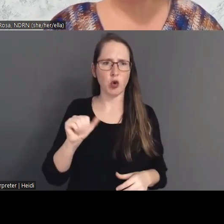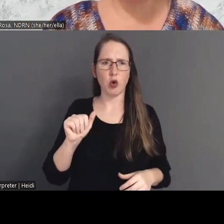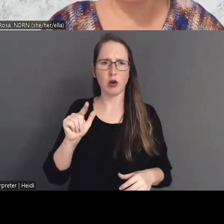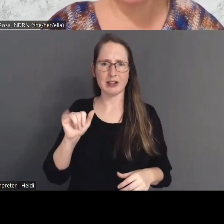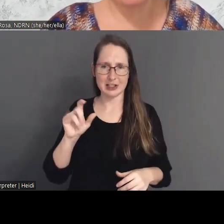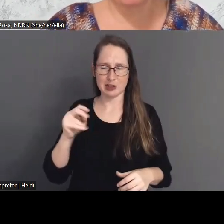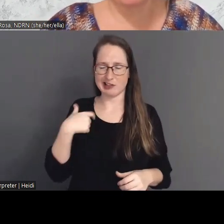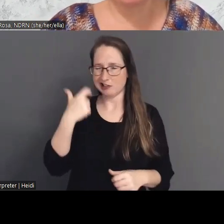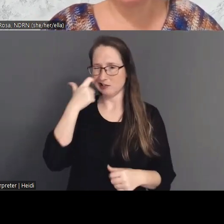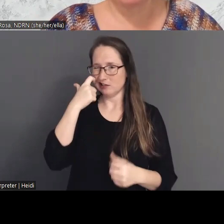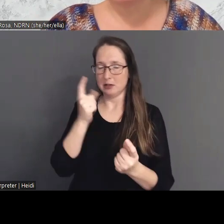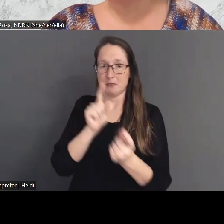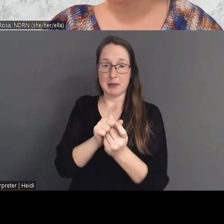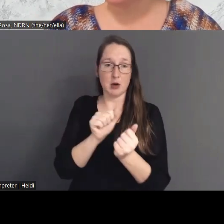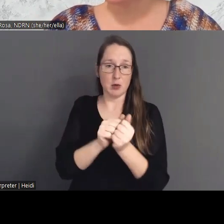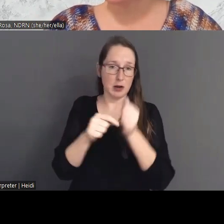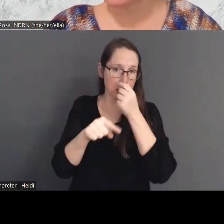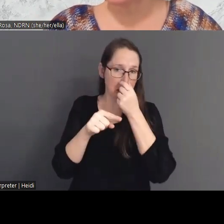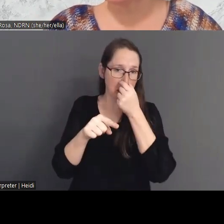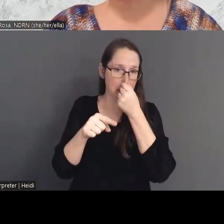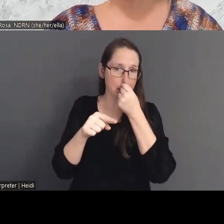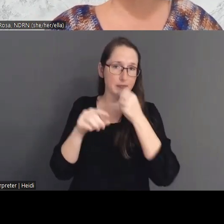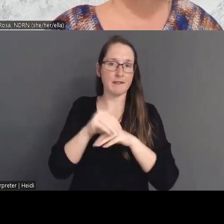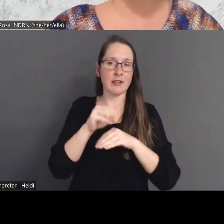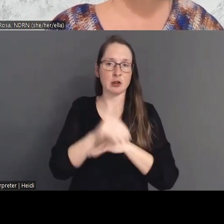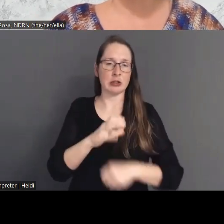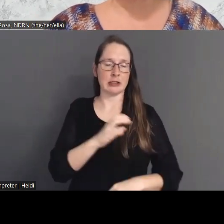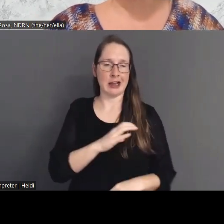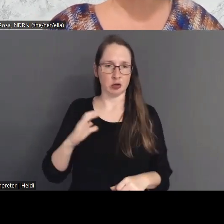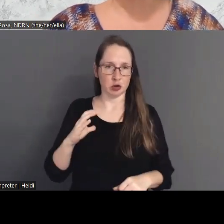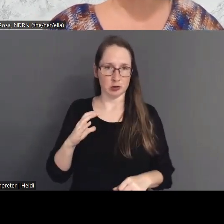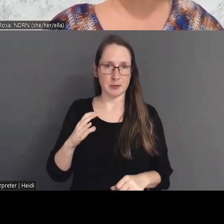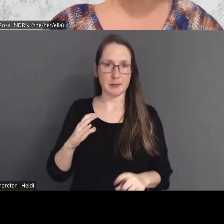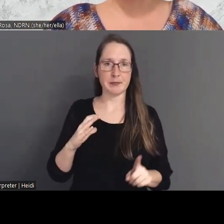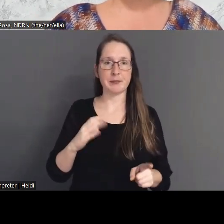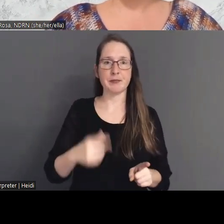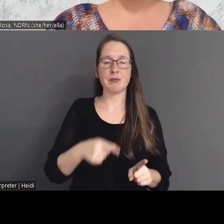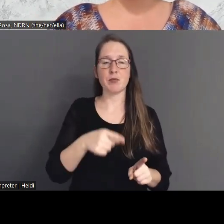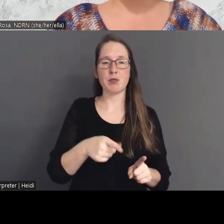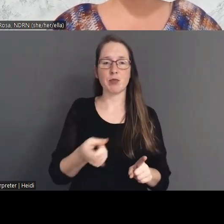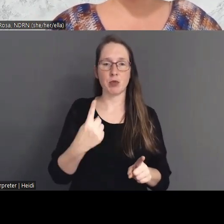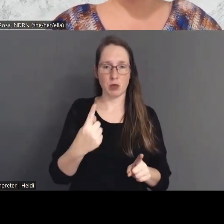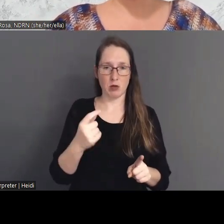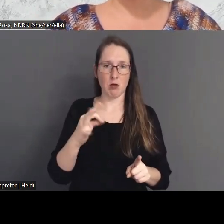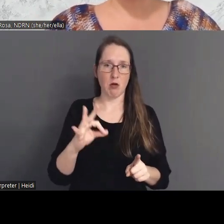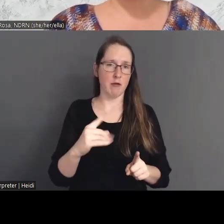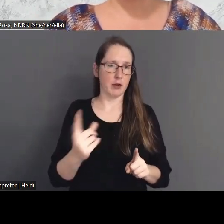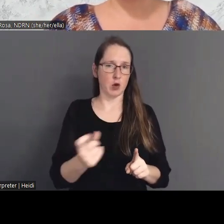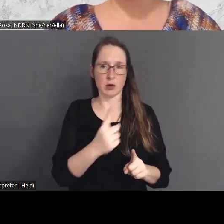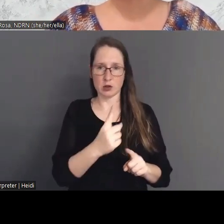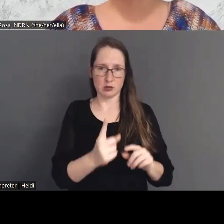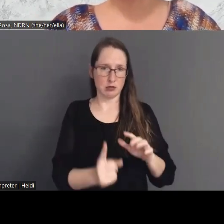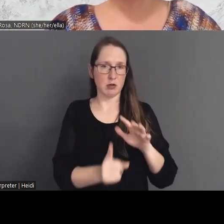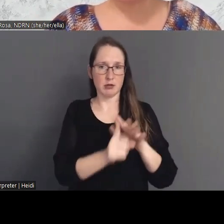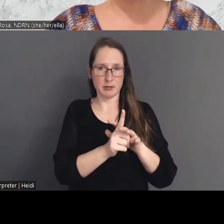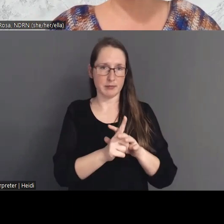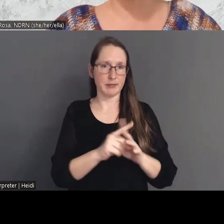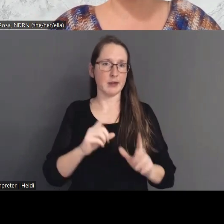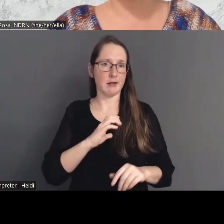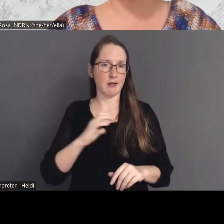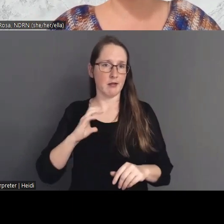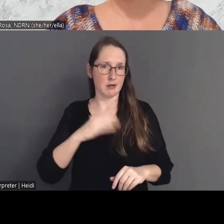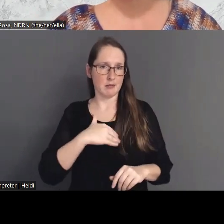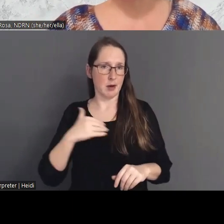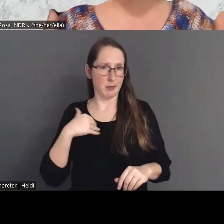Recently, I met with a PAMI advisory council, and one of the questions a council member